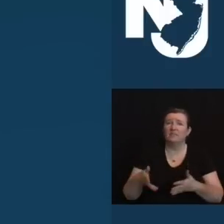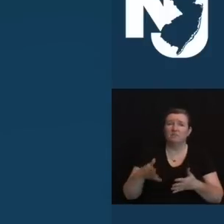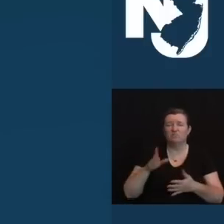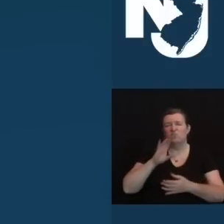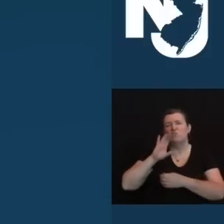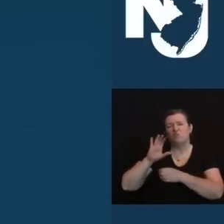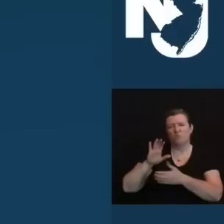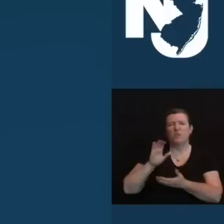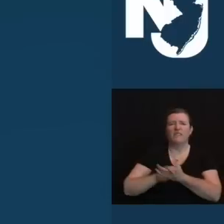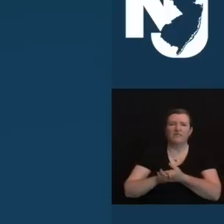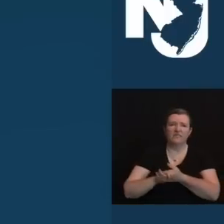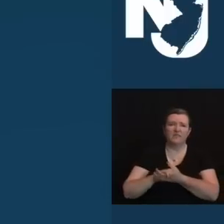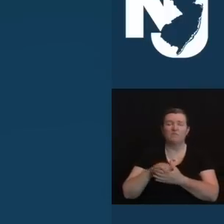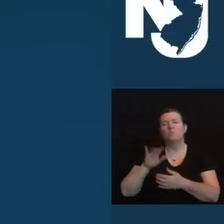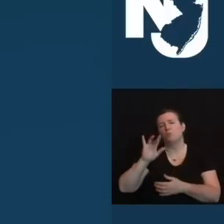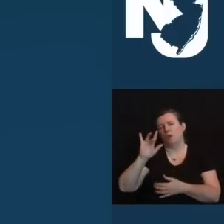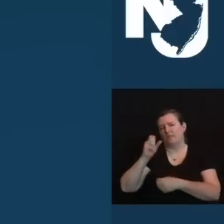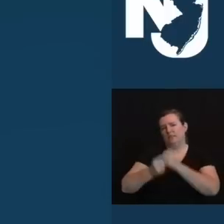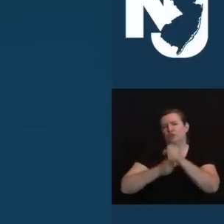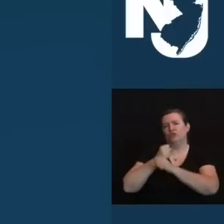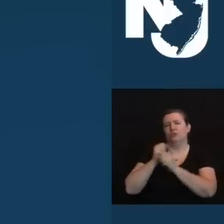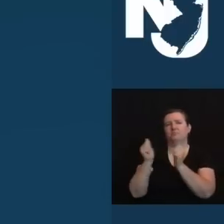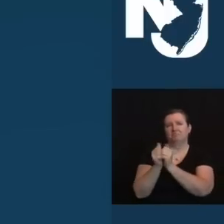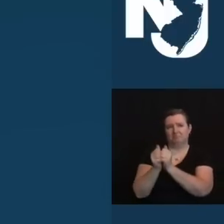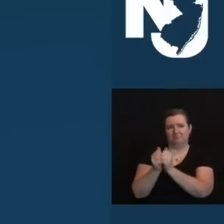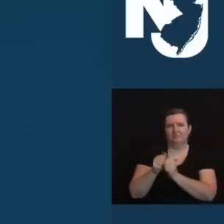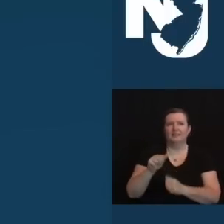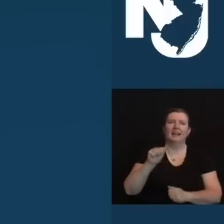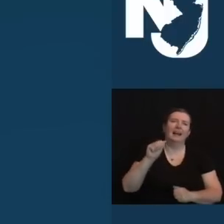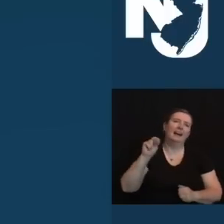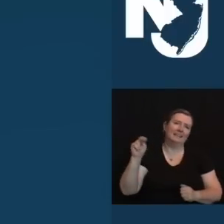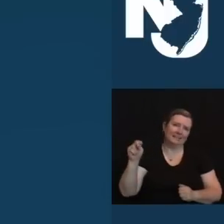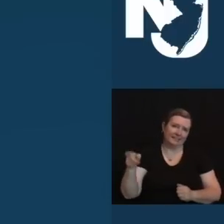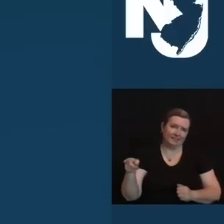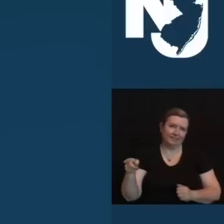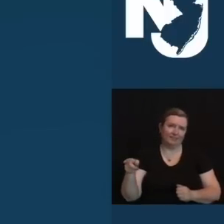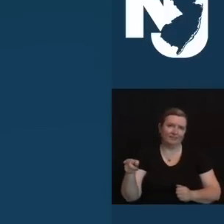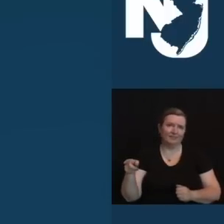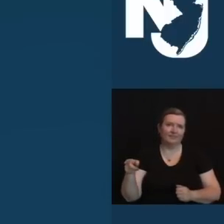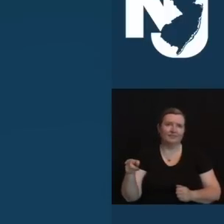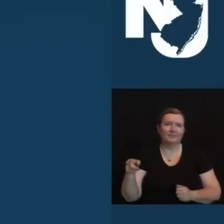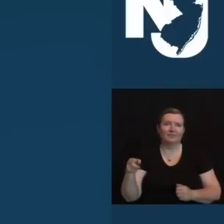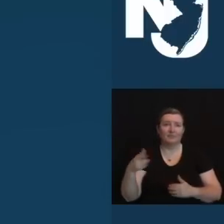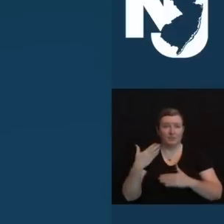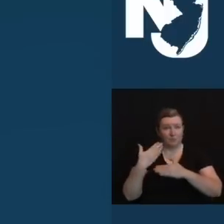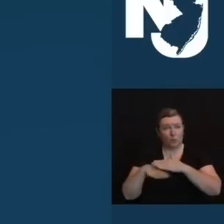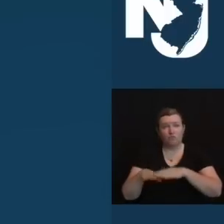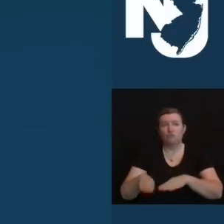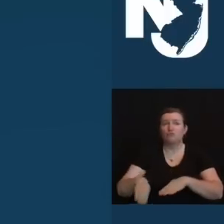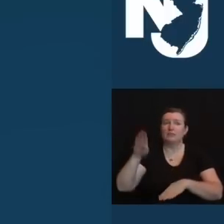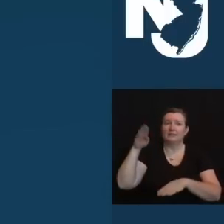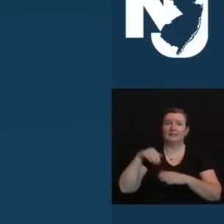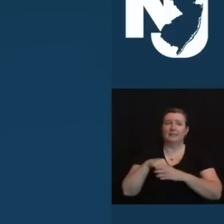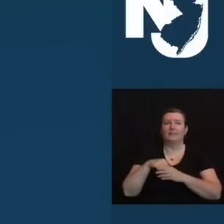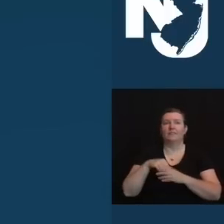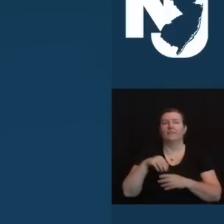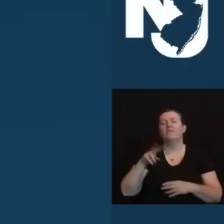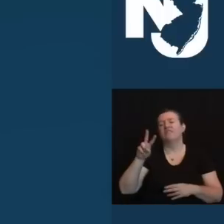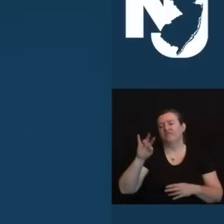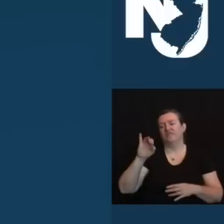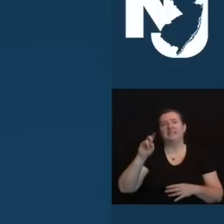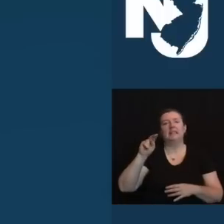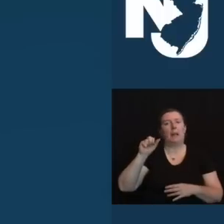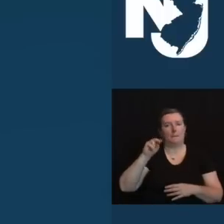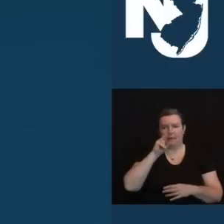23 years, Anne, who grew up in Da Nang in Vietnam and whose family is still in Da Nang, and their 3 young